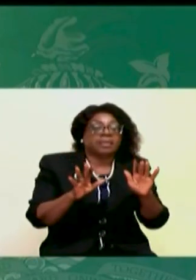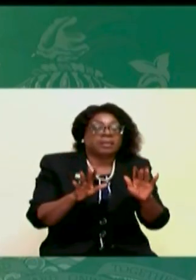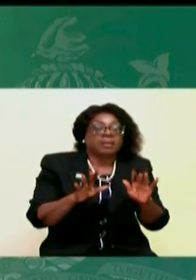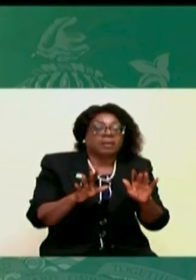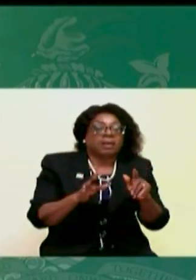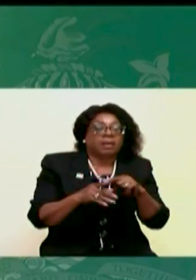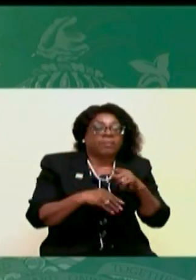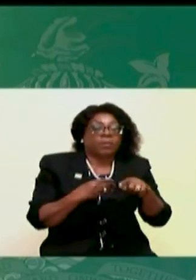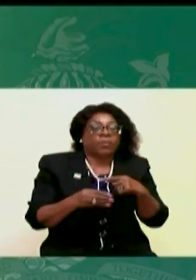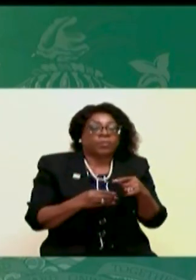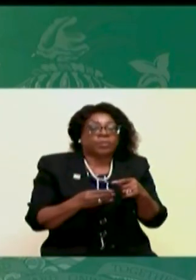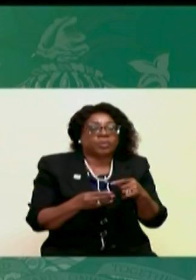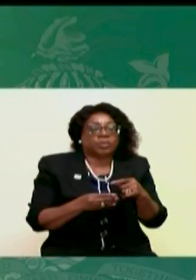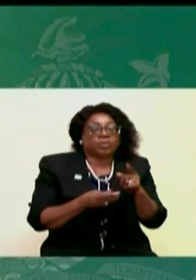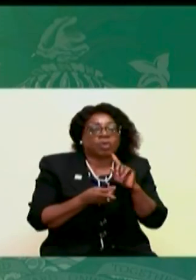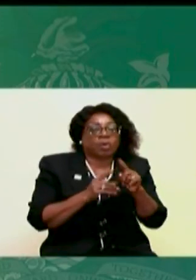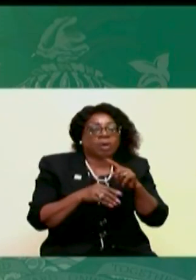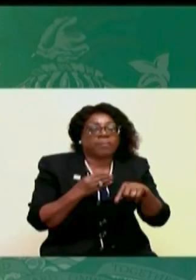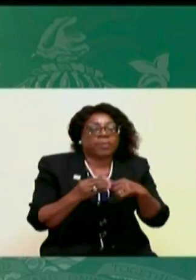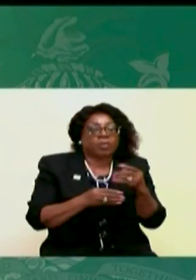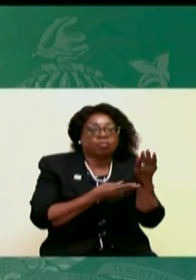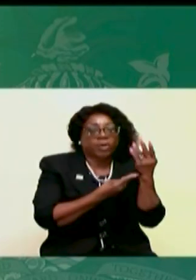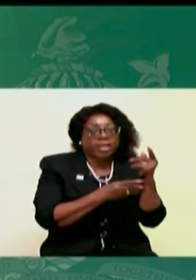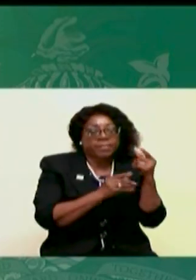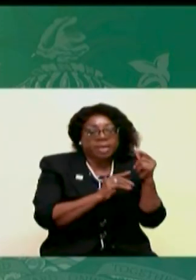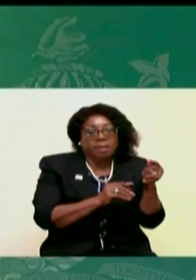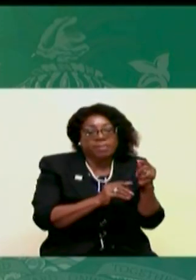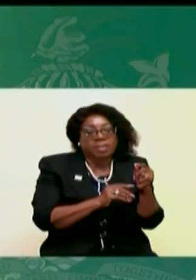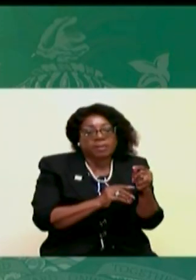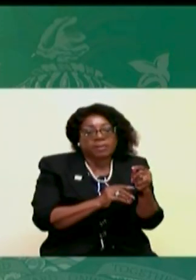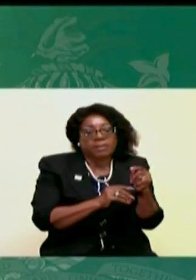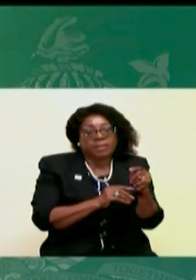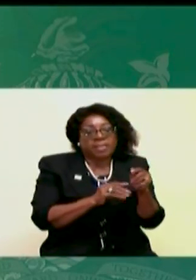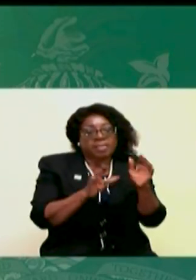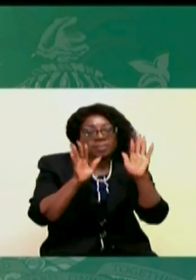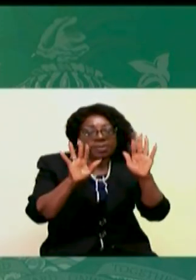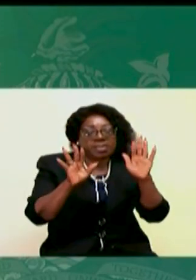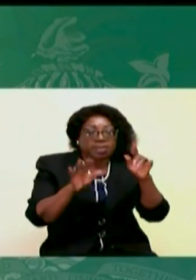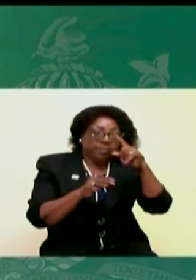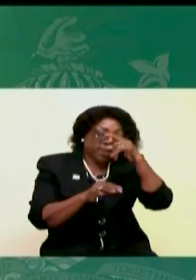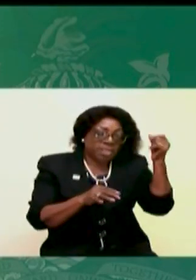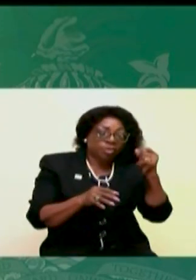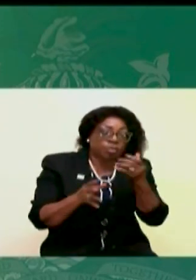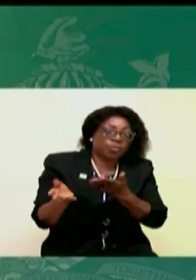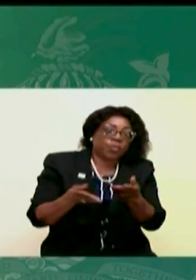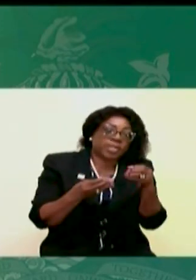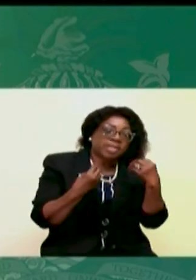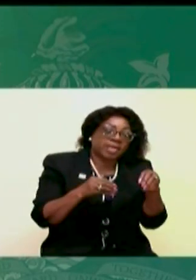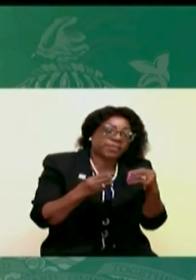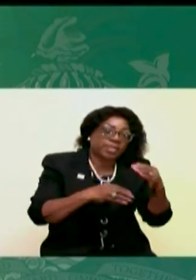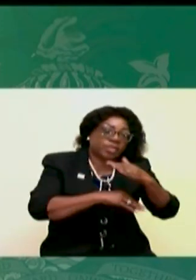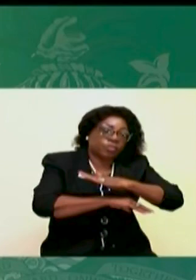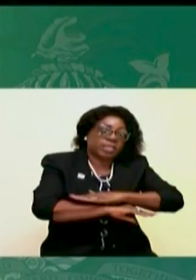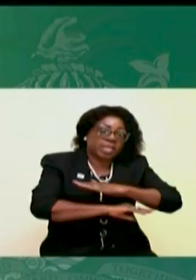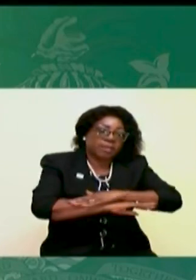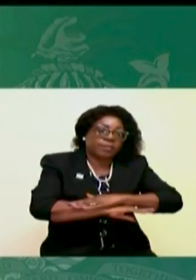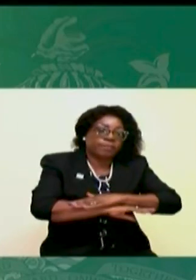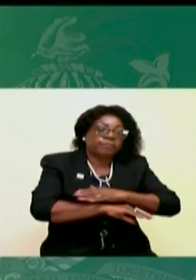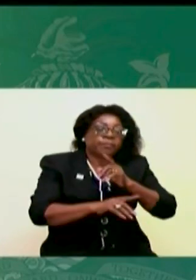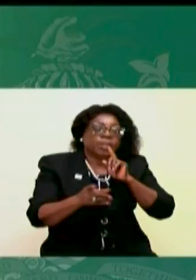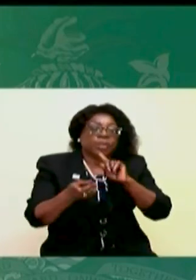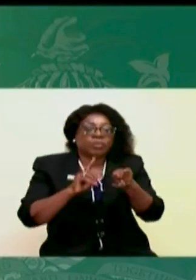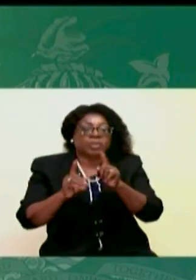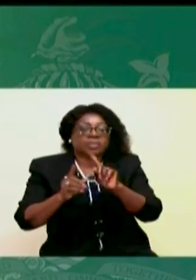about Grand Bahama, I find that to be incredibly amazing because you brought nothing to the table. You discussed